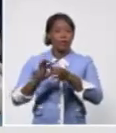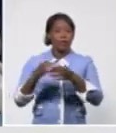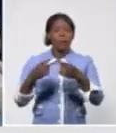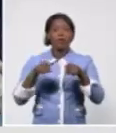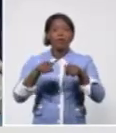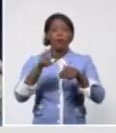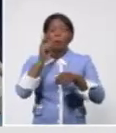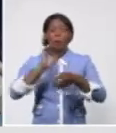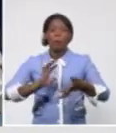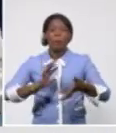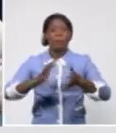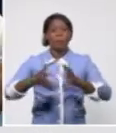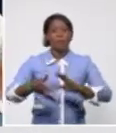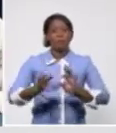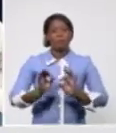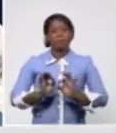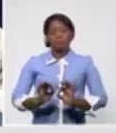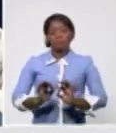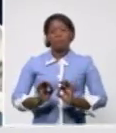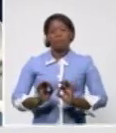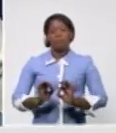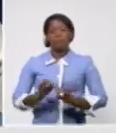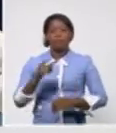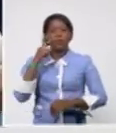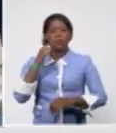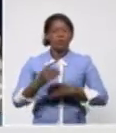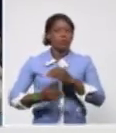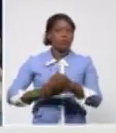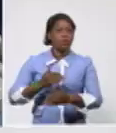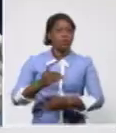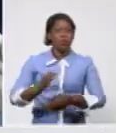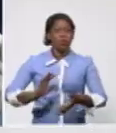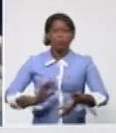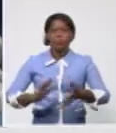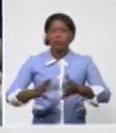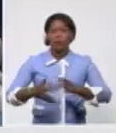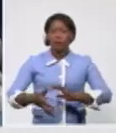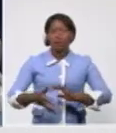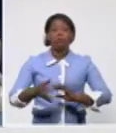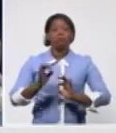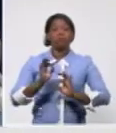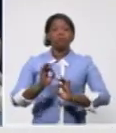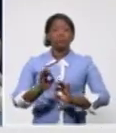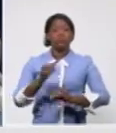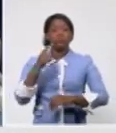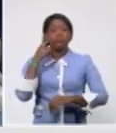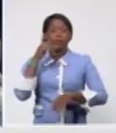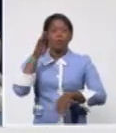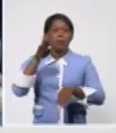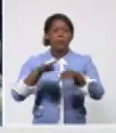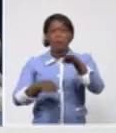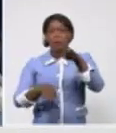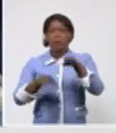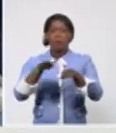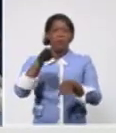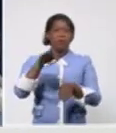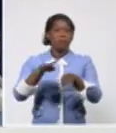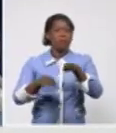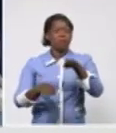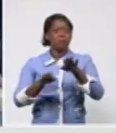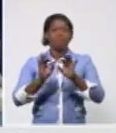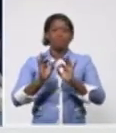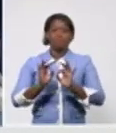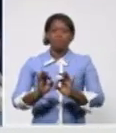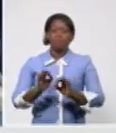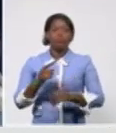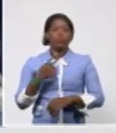complications which progressively worsened over subsequent days, as well as an unstable clinical